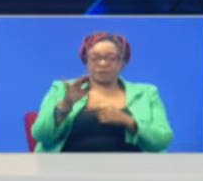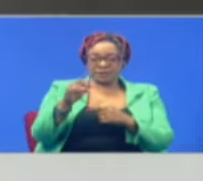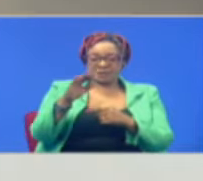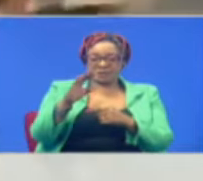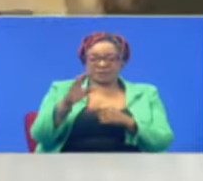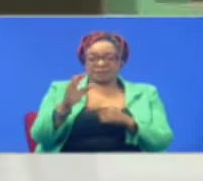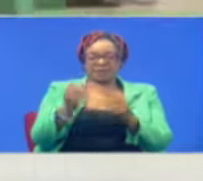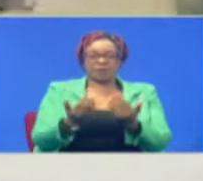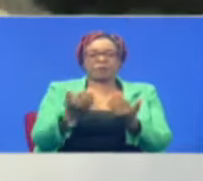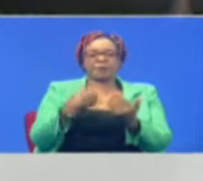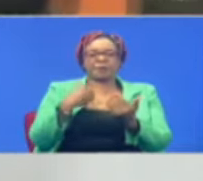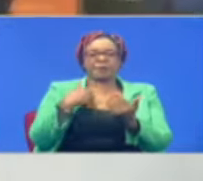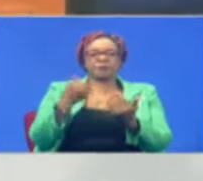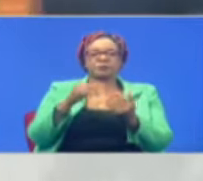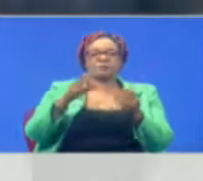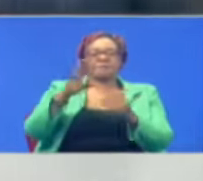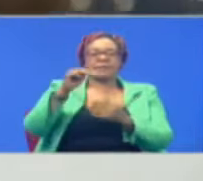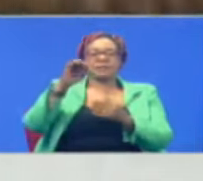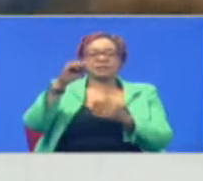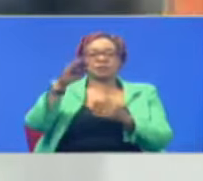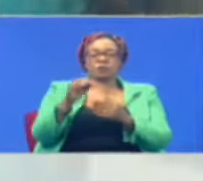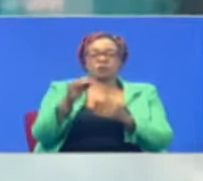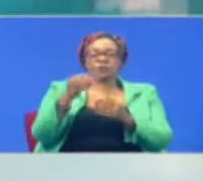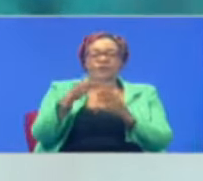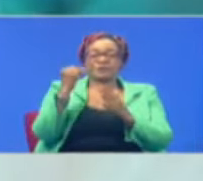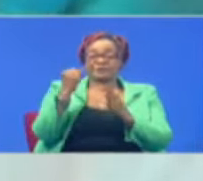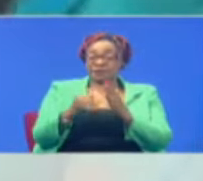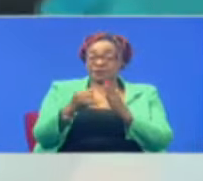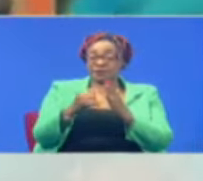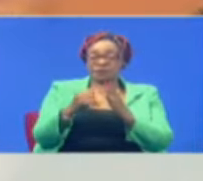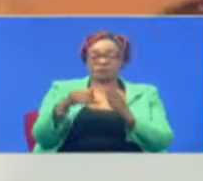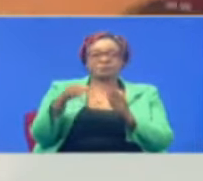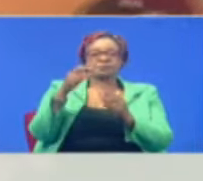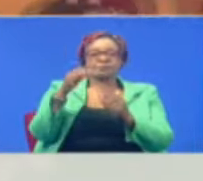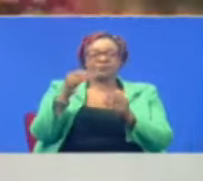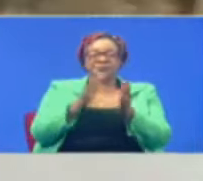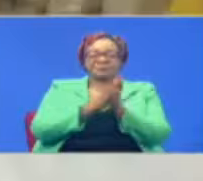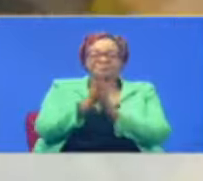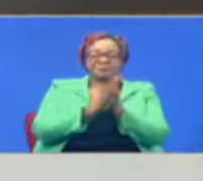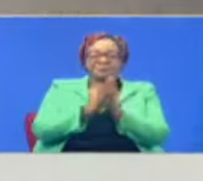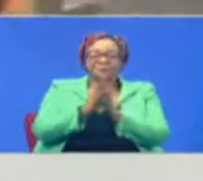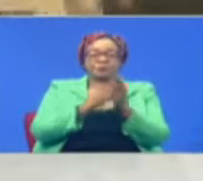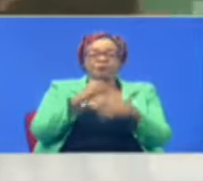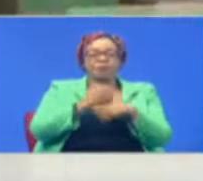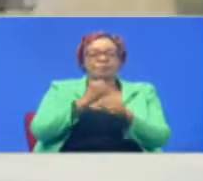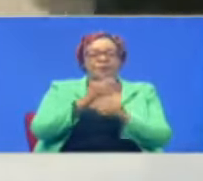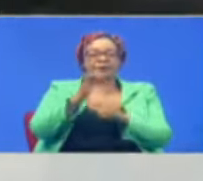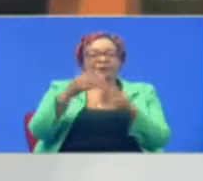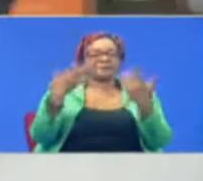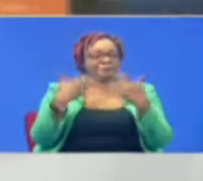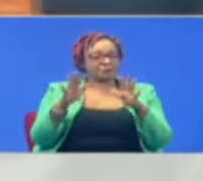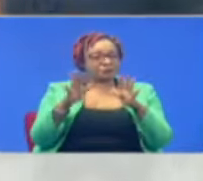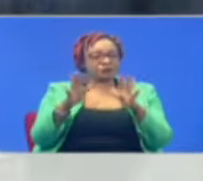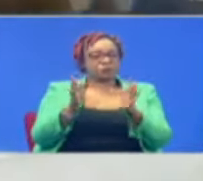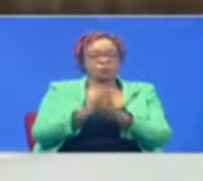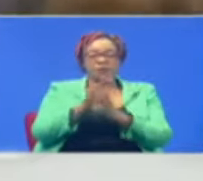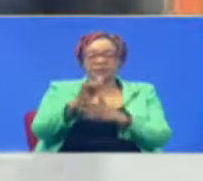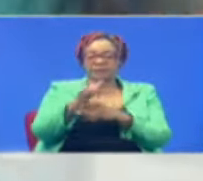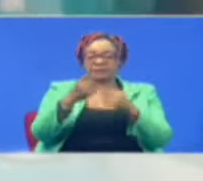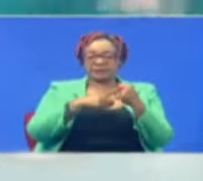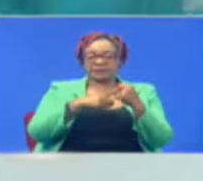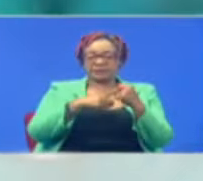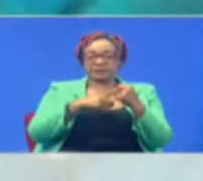currently on against Mexico's Tigres in the final, eager to make history to complete the rare clean sweep of 6